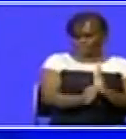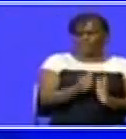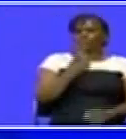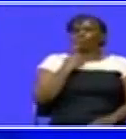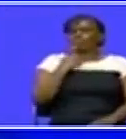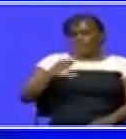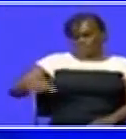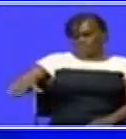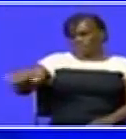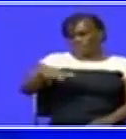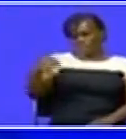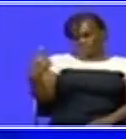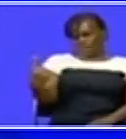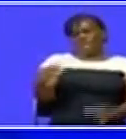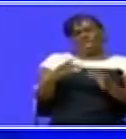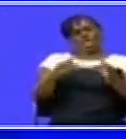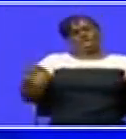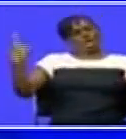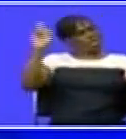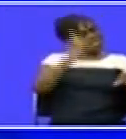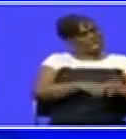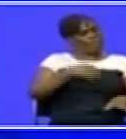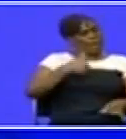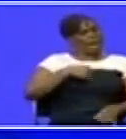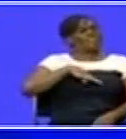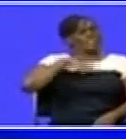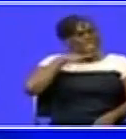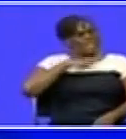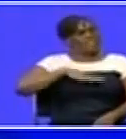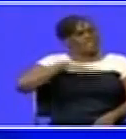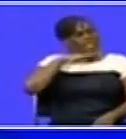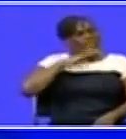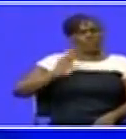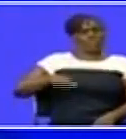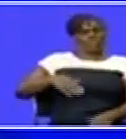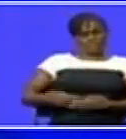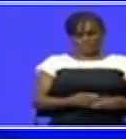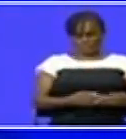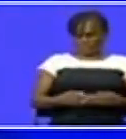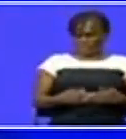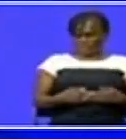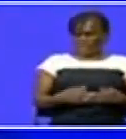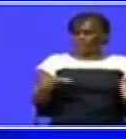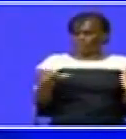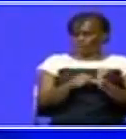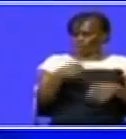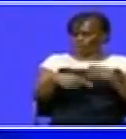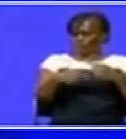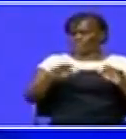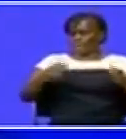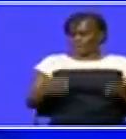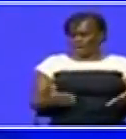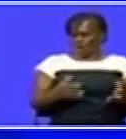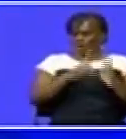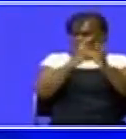County is one of the areas that has for a long time recorded high maternal and infant mortality. And just what is the progress there? Our